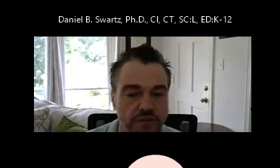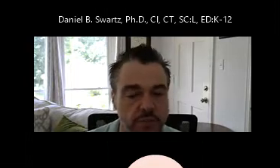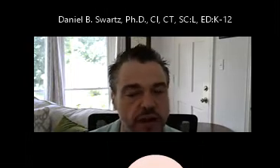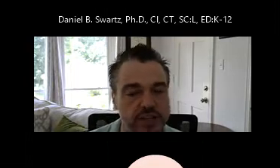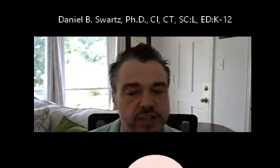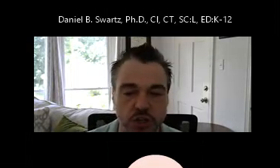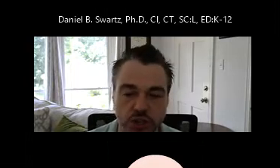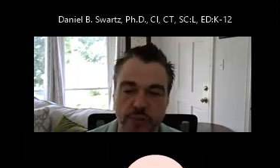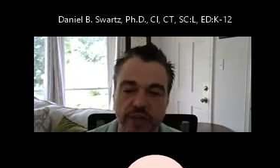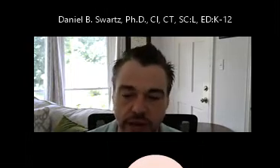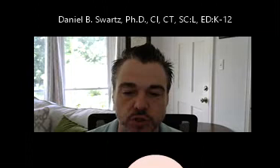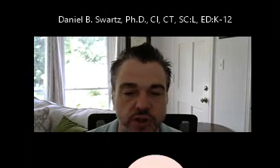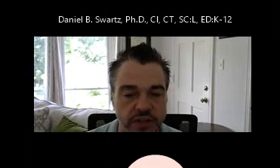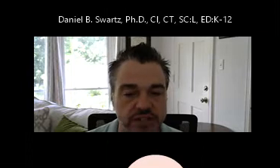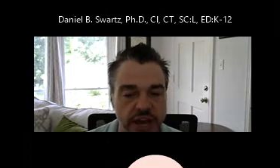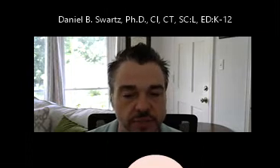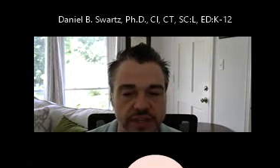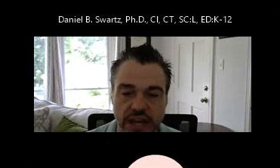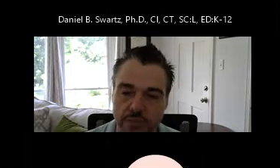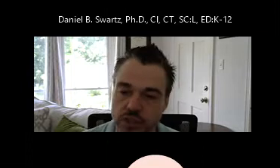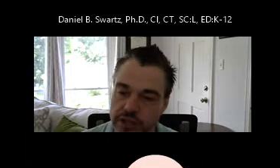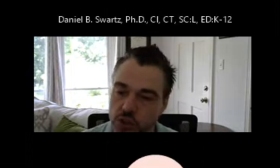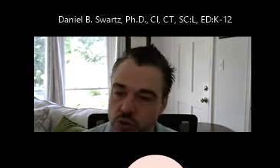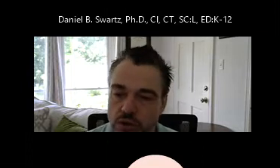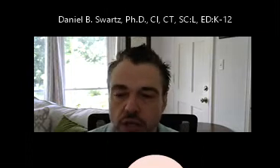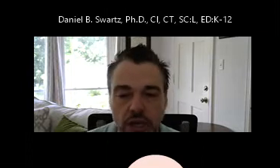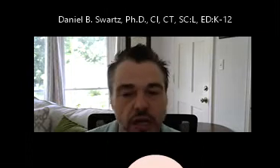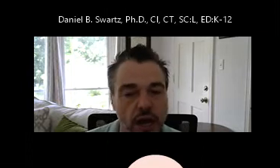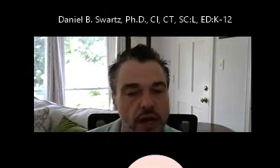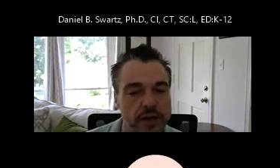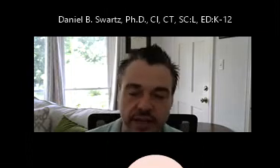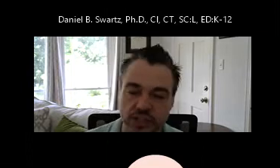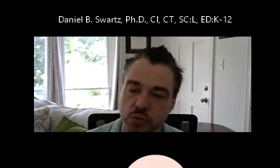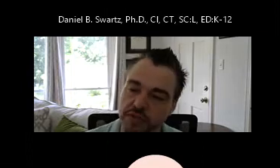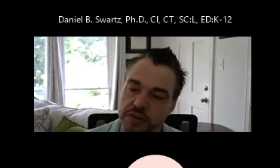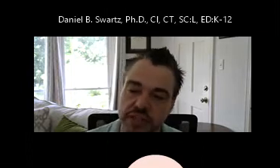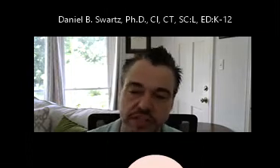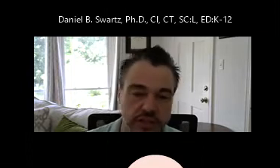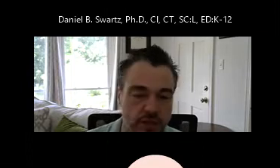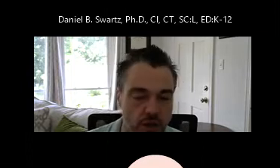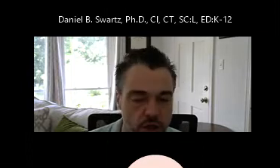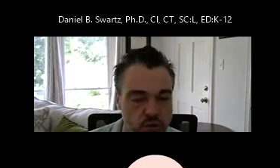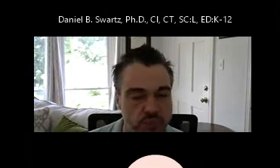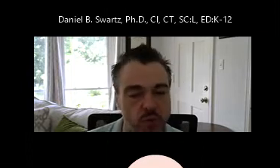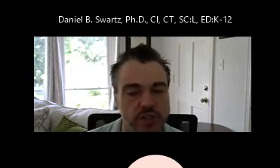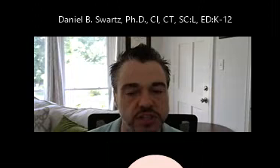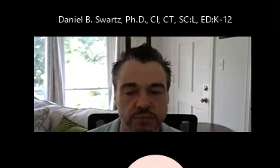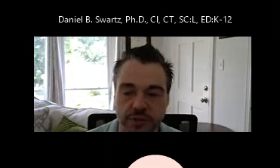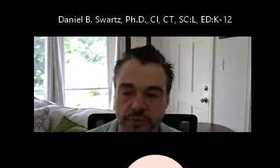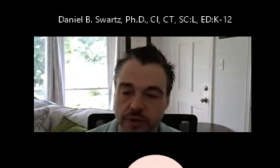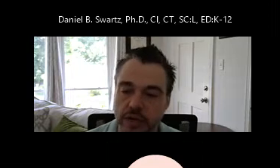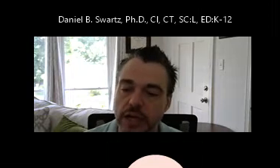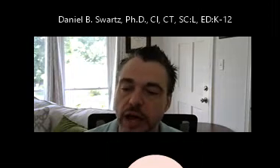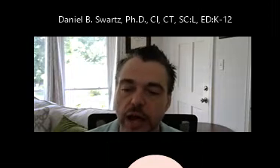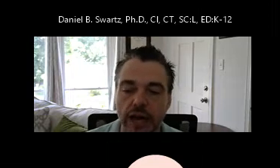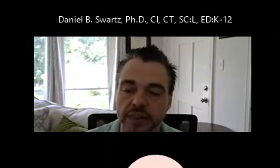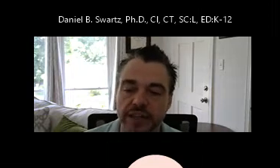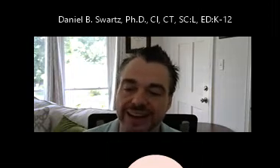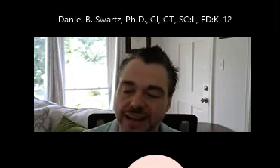which FIT practitioners are going to be capturing their time in that time study tool. Next, we'll facilitate the cost report in